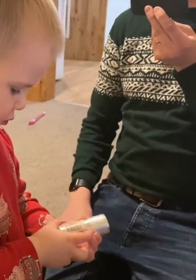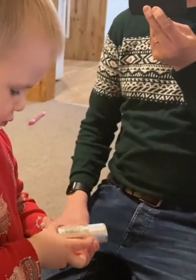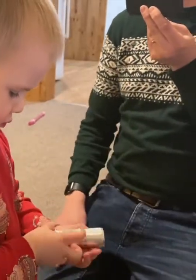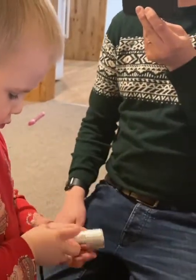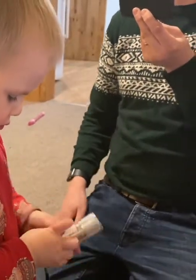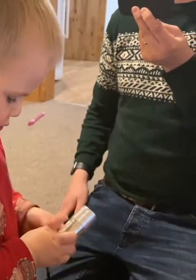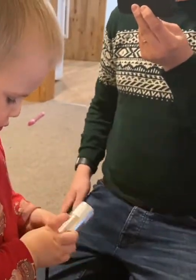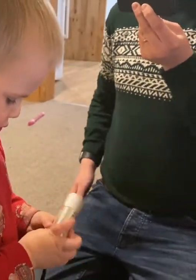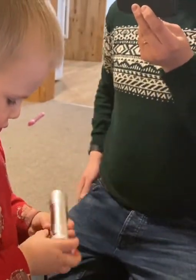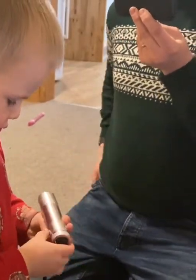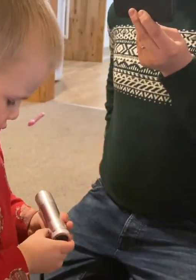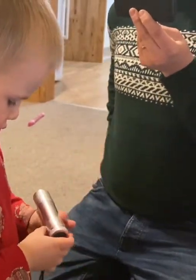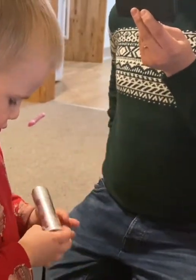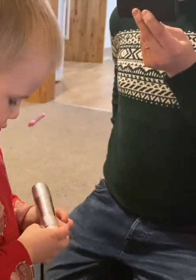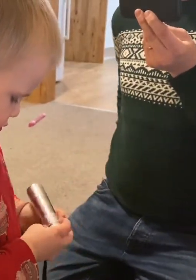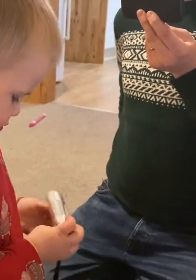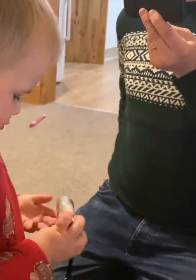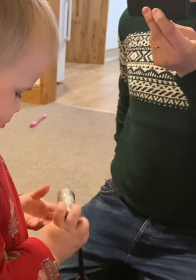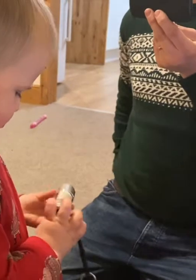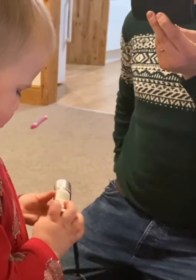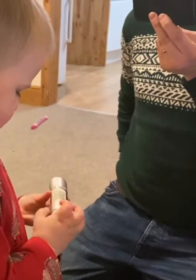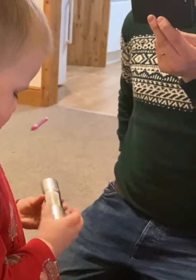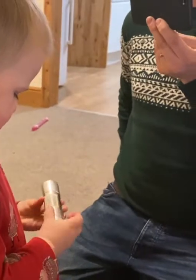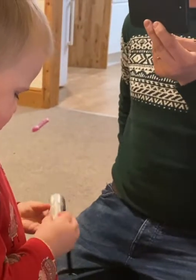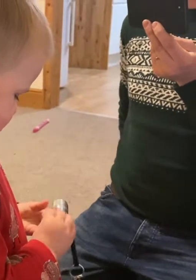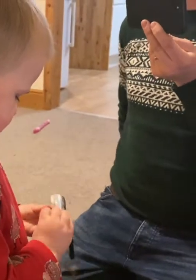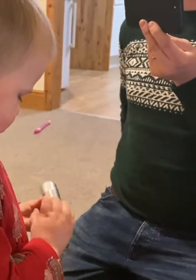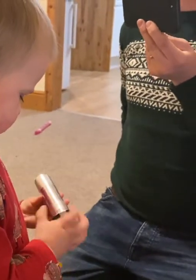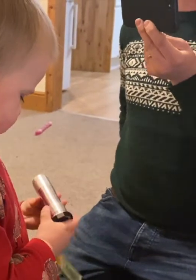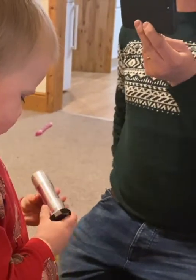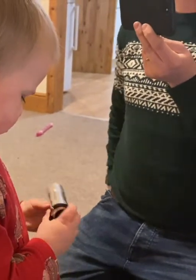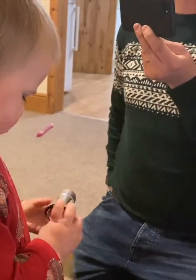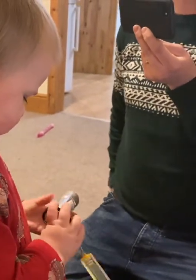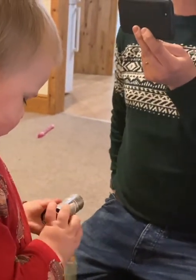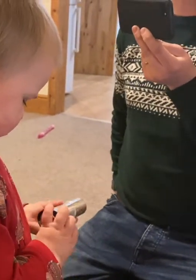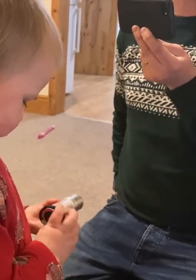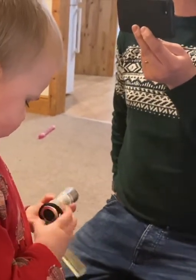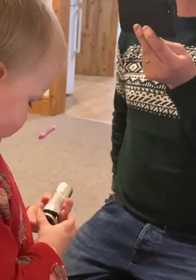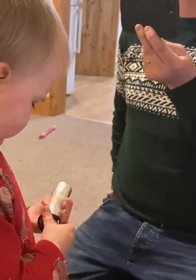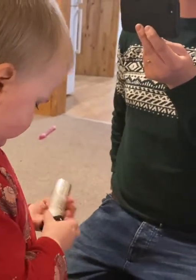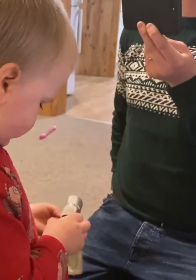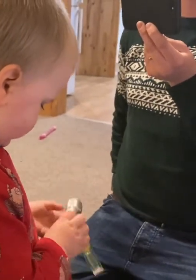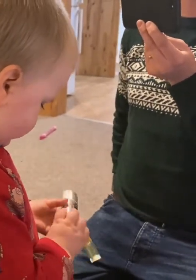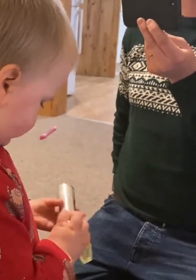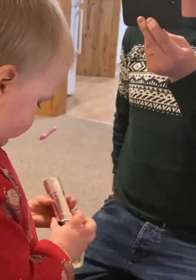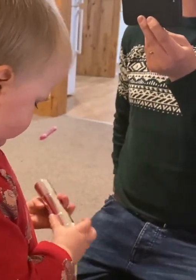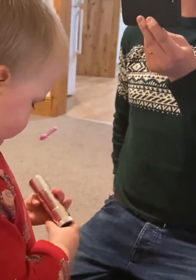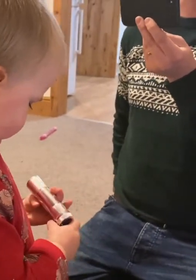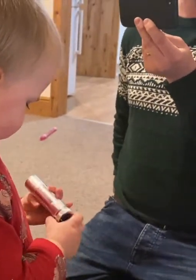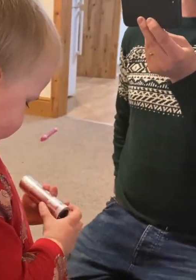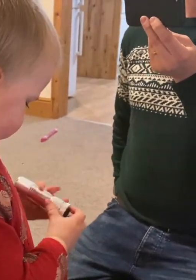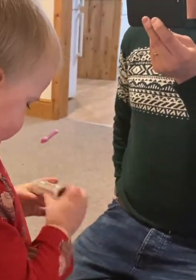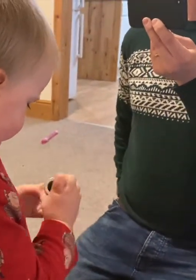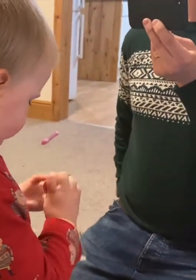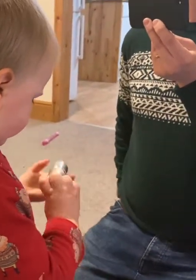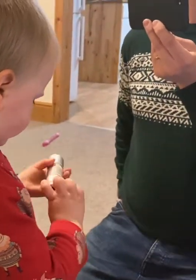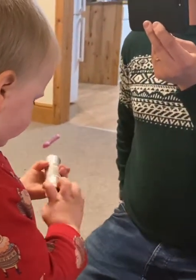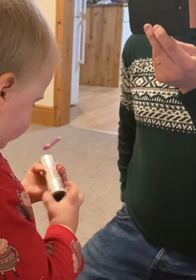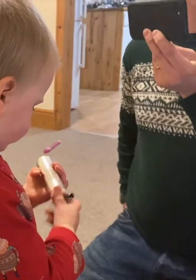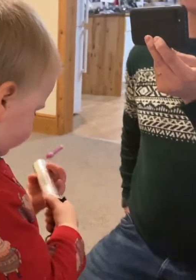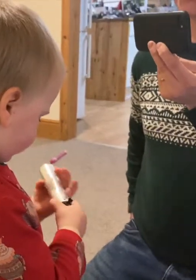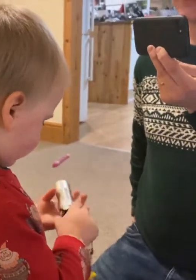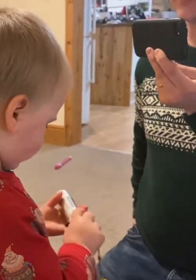us happy, because Jesus brings joy and hope to all, because he is the light of the world. So